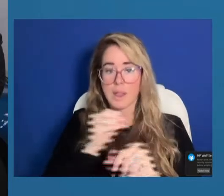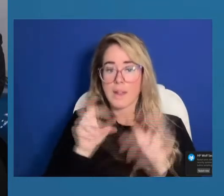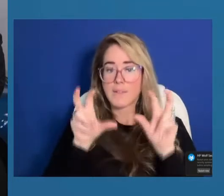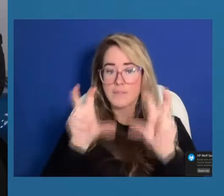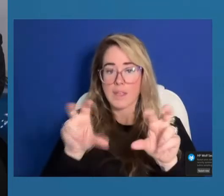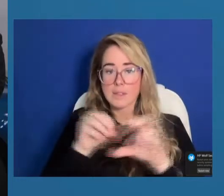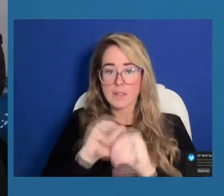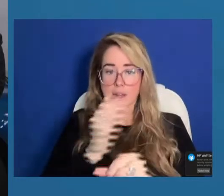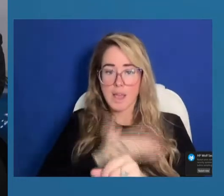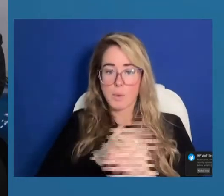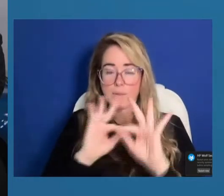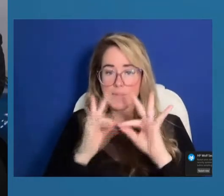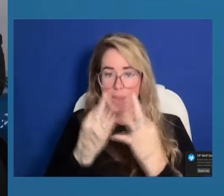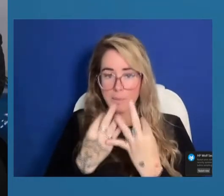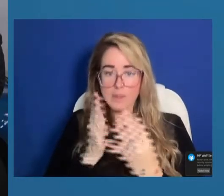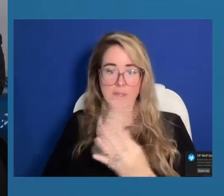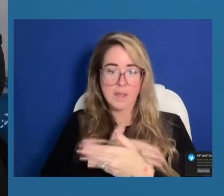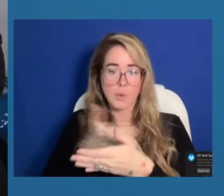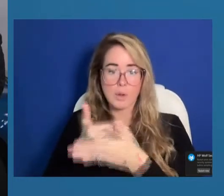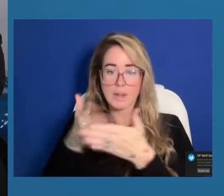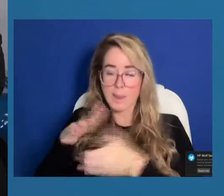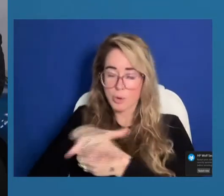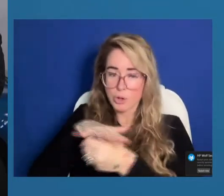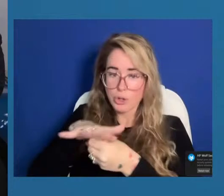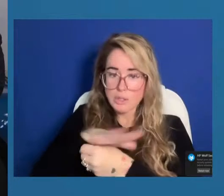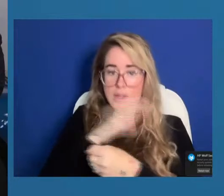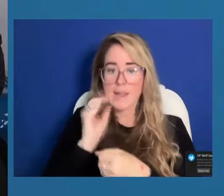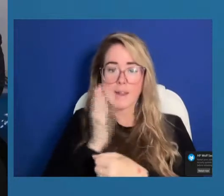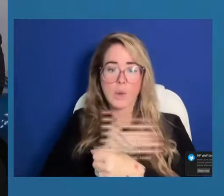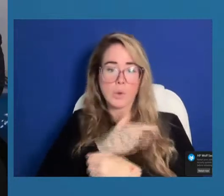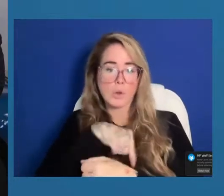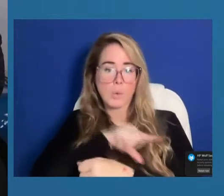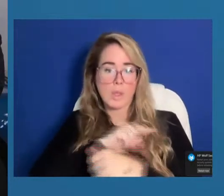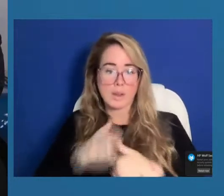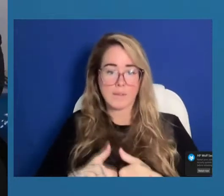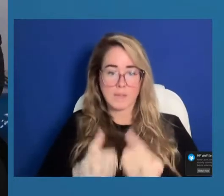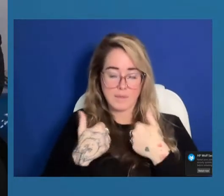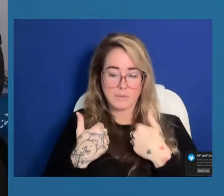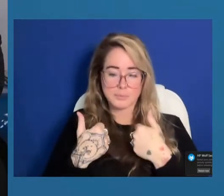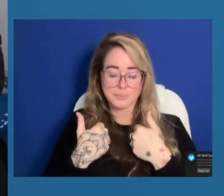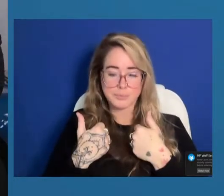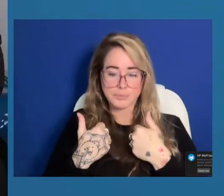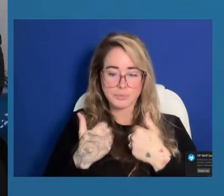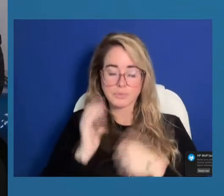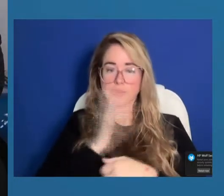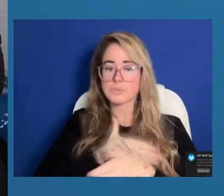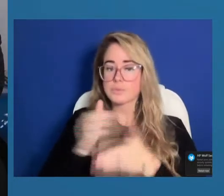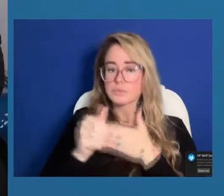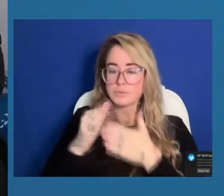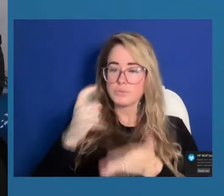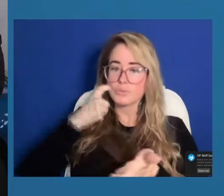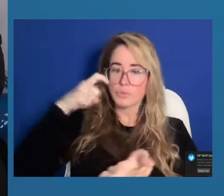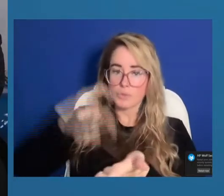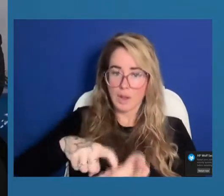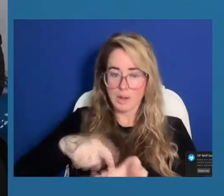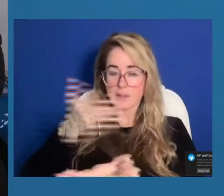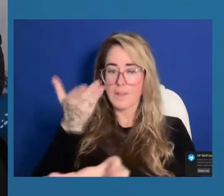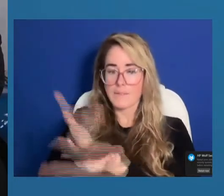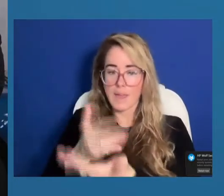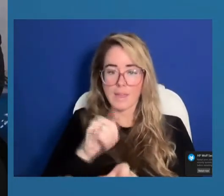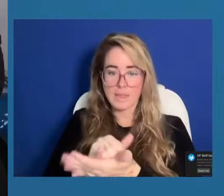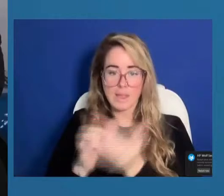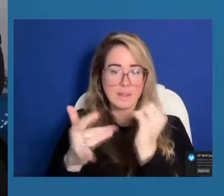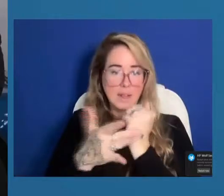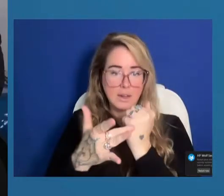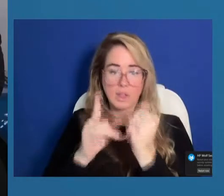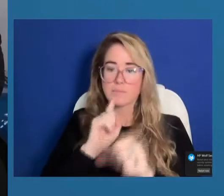our families, our neighborhoods, and our quality of life. Our leaders recognize the fact that technology is